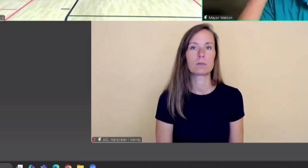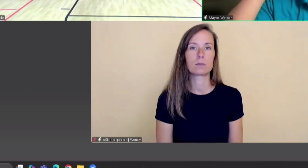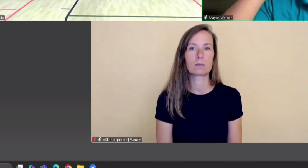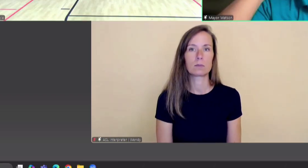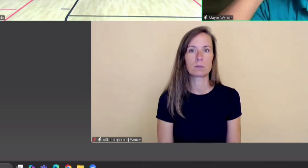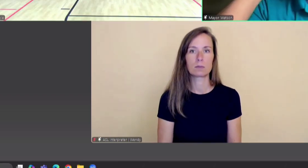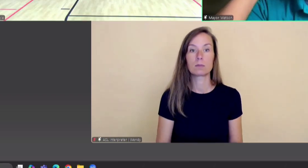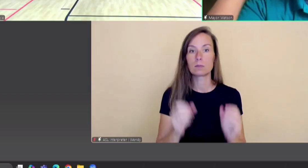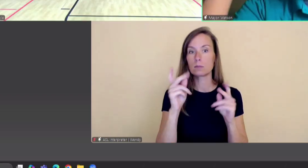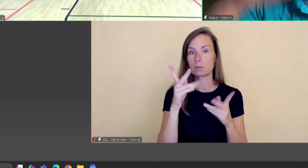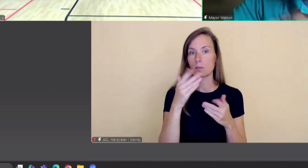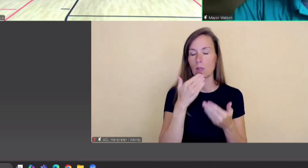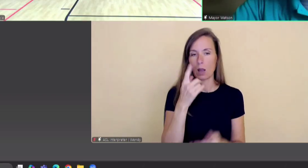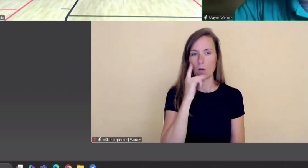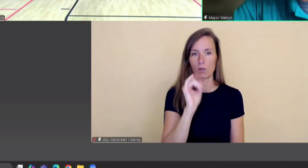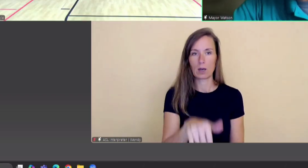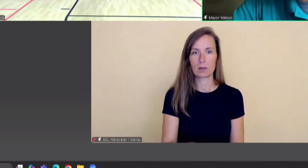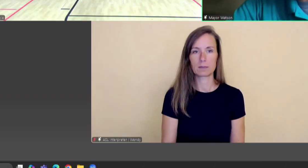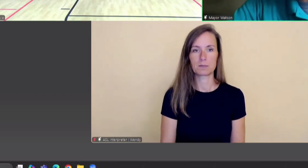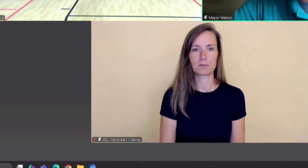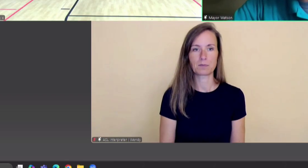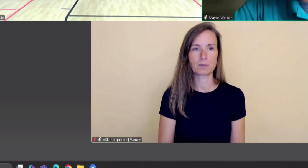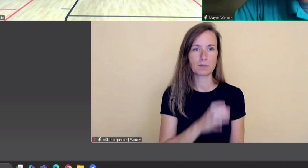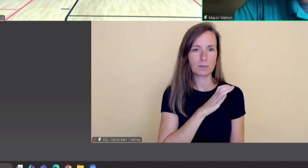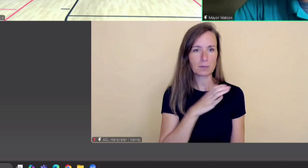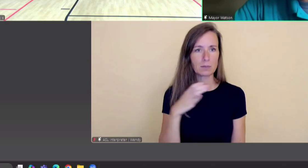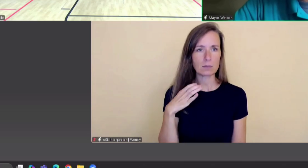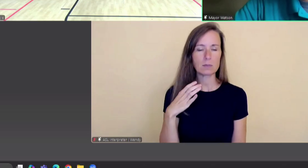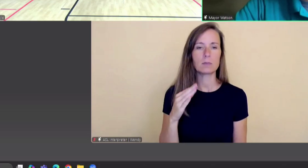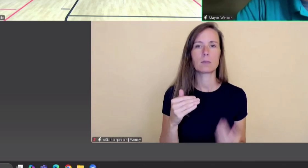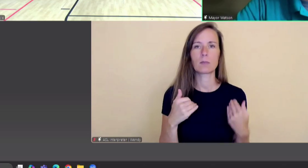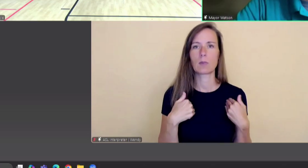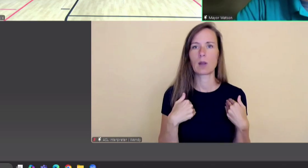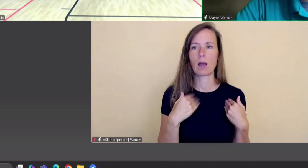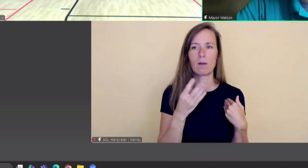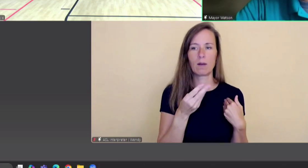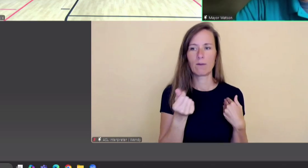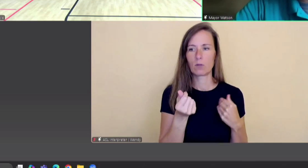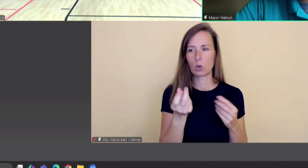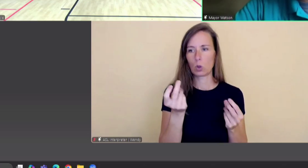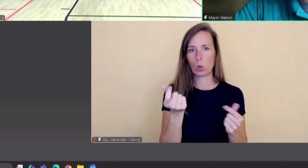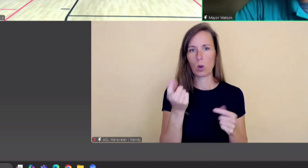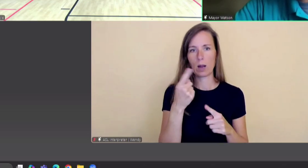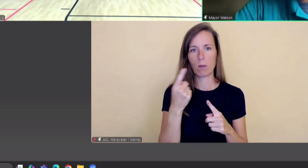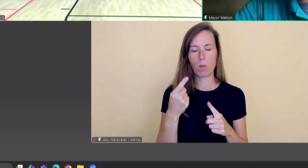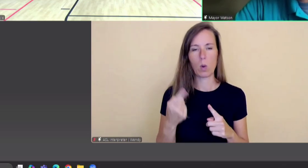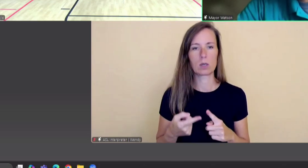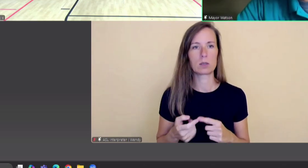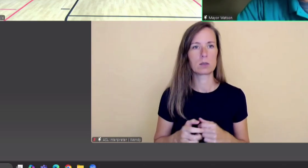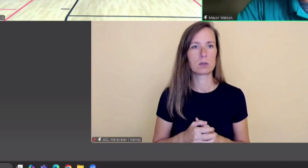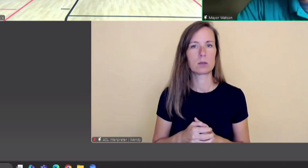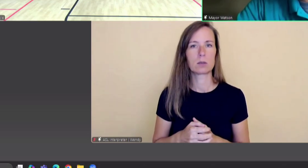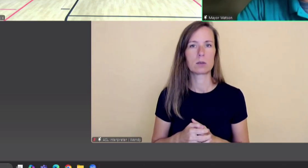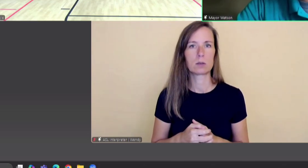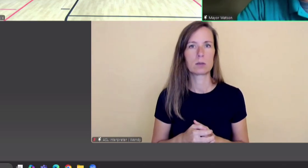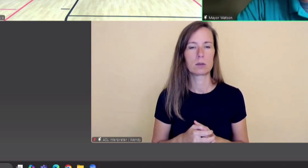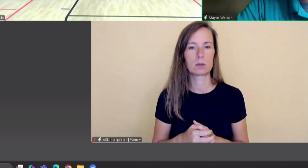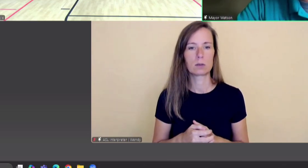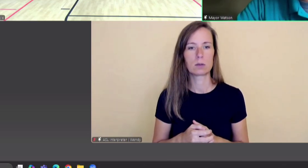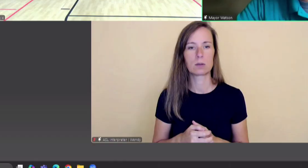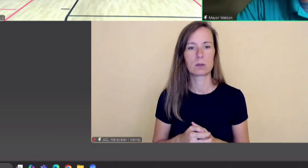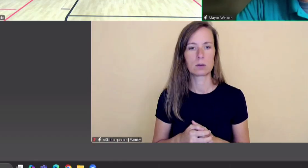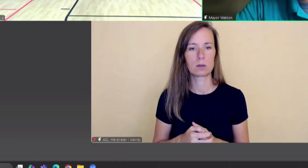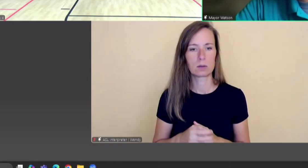All right, thank you for that. Council, I have just a couple quick points. This